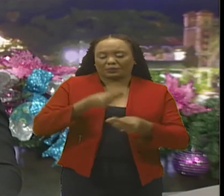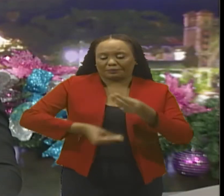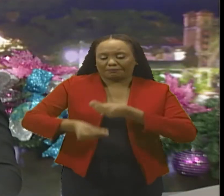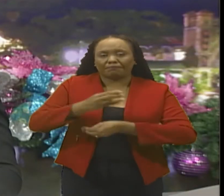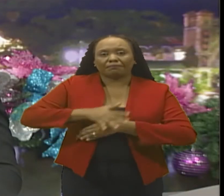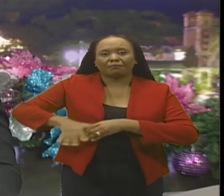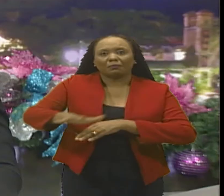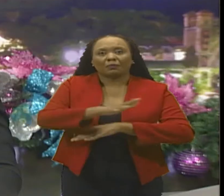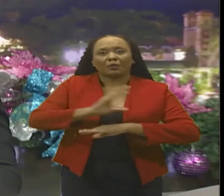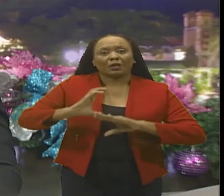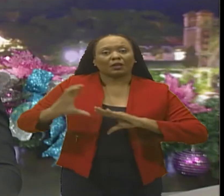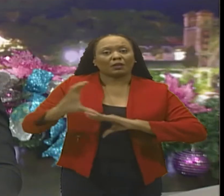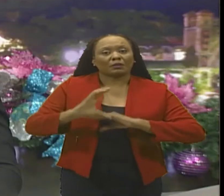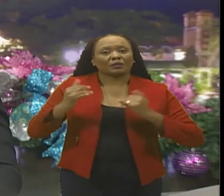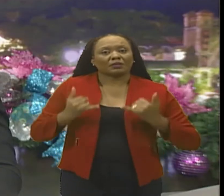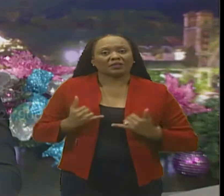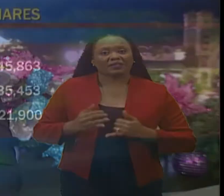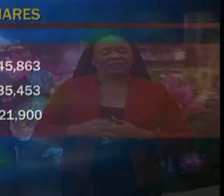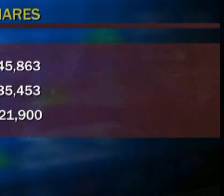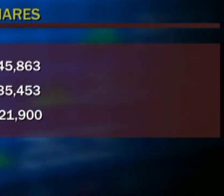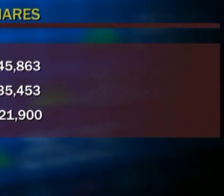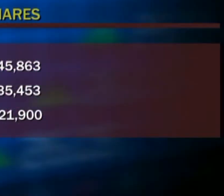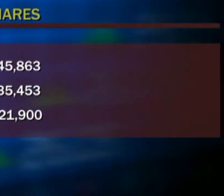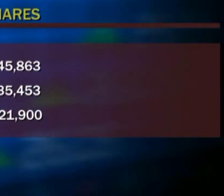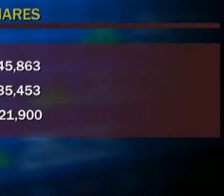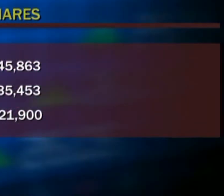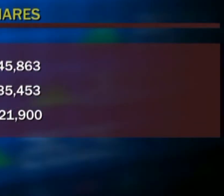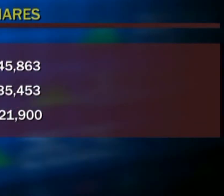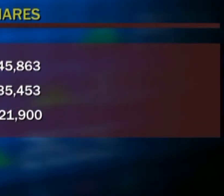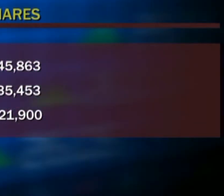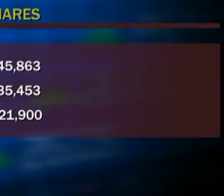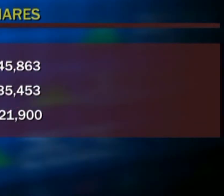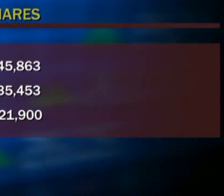selected exchanges across our region.